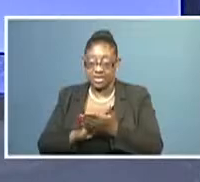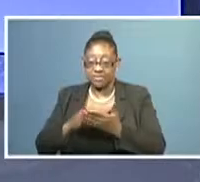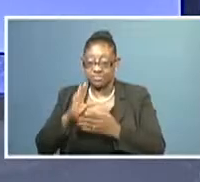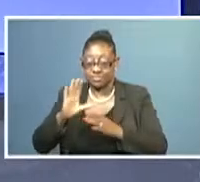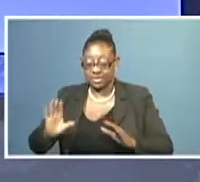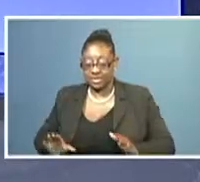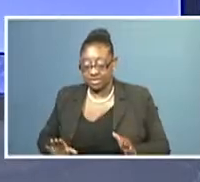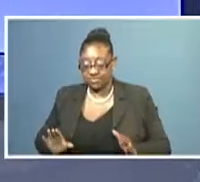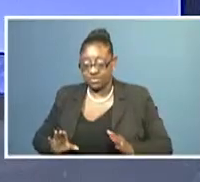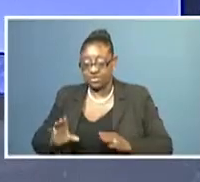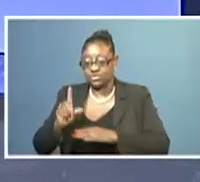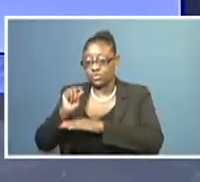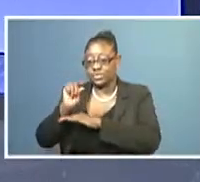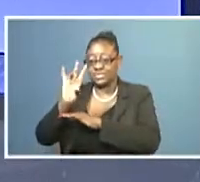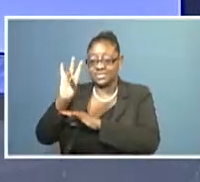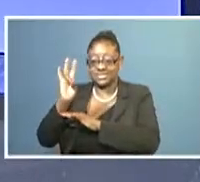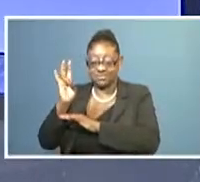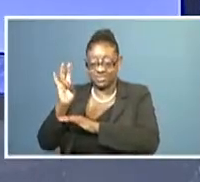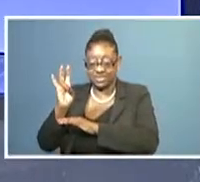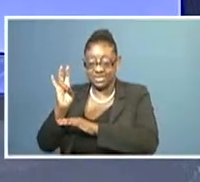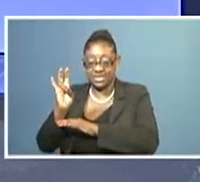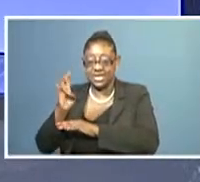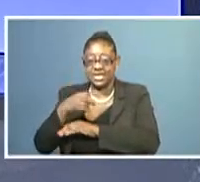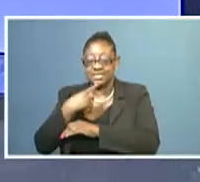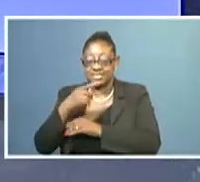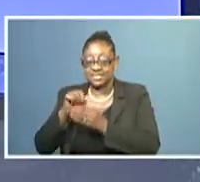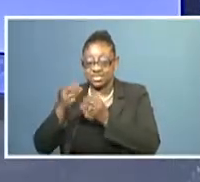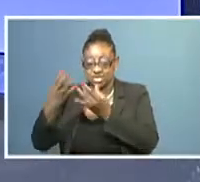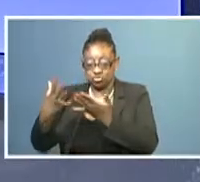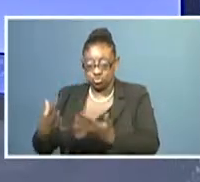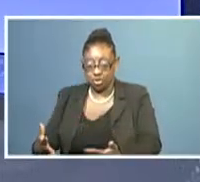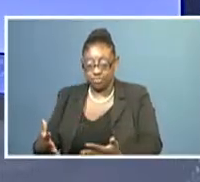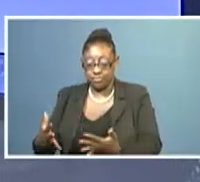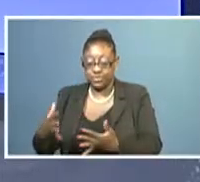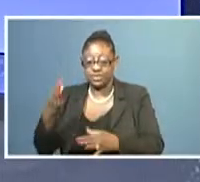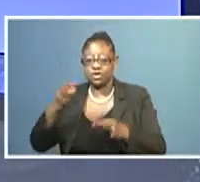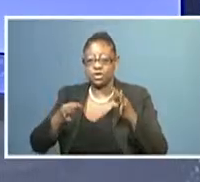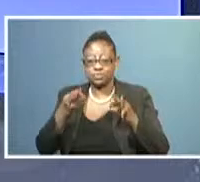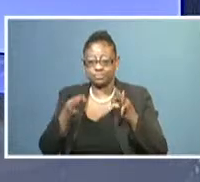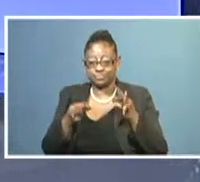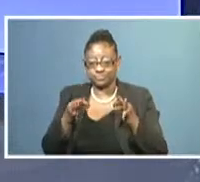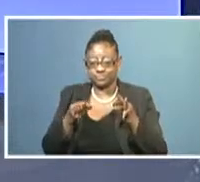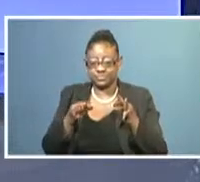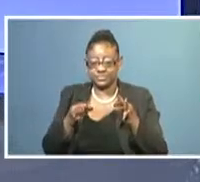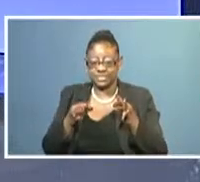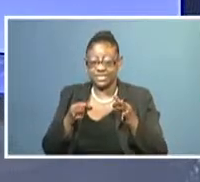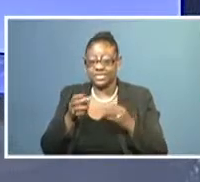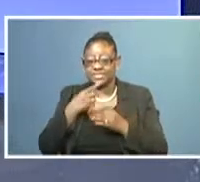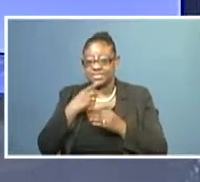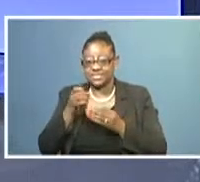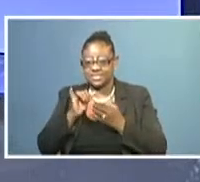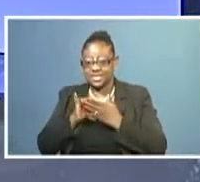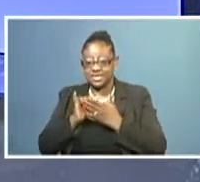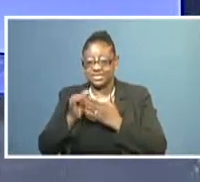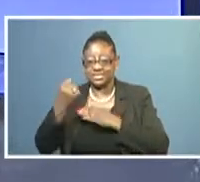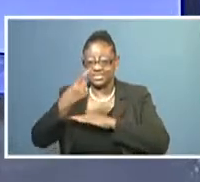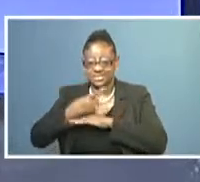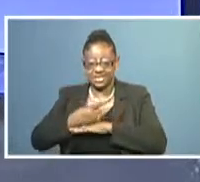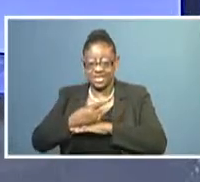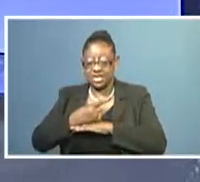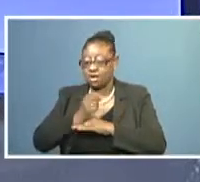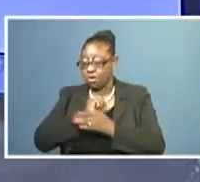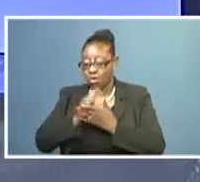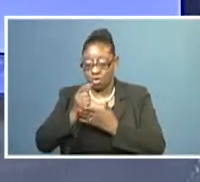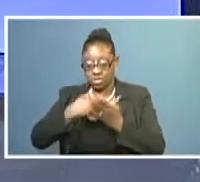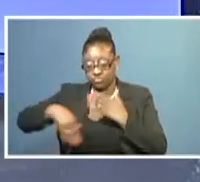in 2017. The prosecution later dropped two of those charges. Fast forward to today, and all of the charges have been thrown